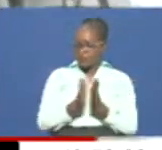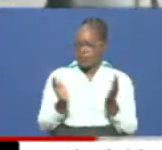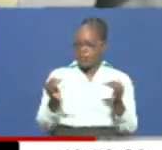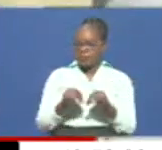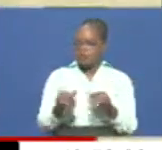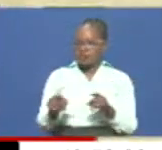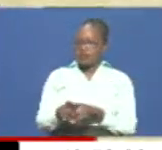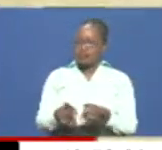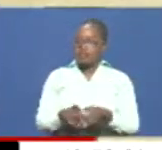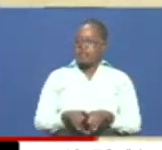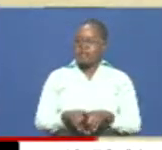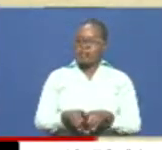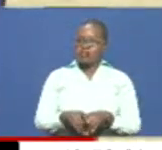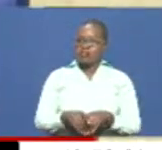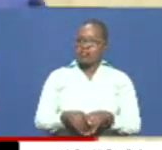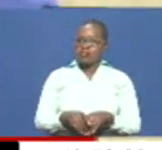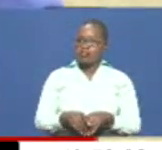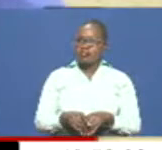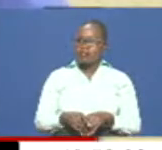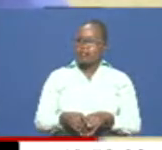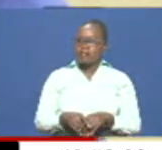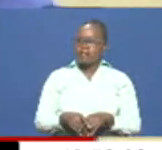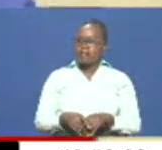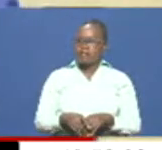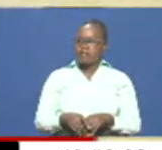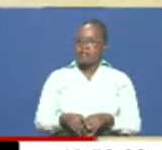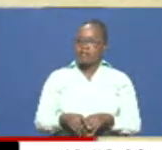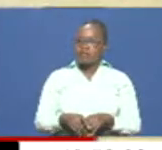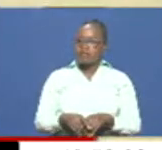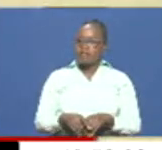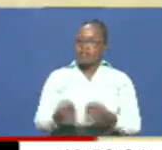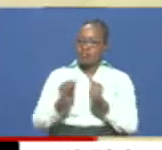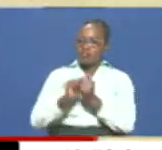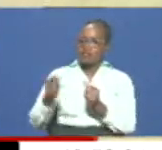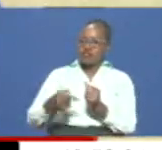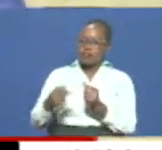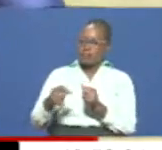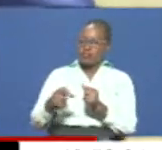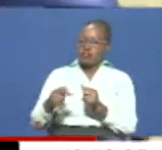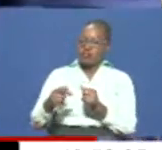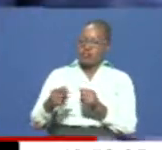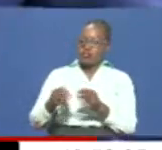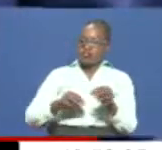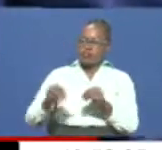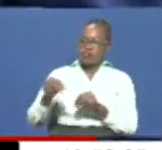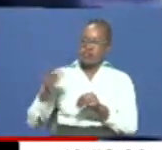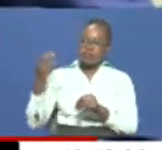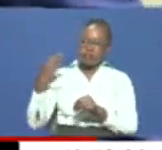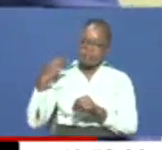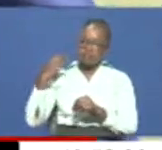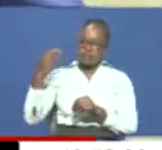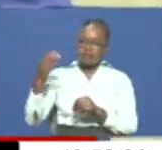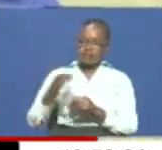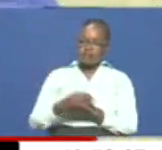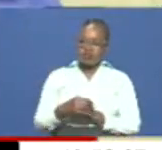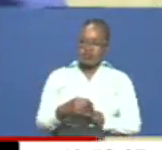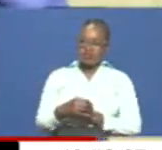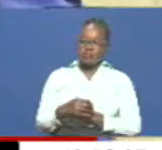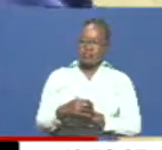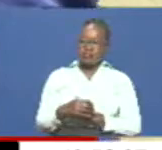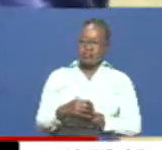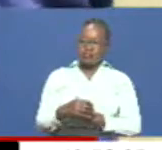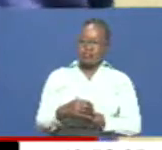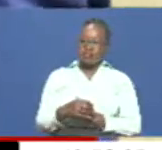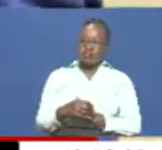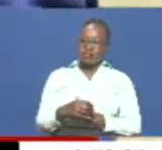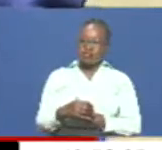with 5,000 meters world champion Helen Obiri. She's going to tell us maybe Helen Obiri, welcome to this live broadcast.